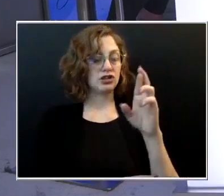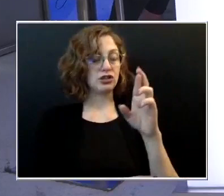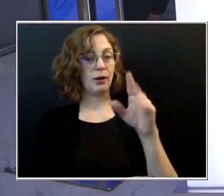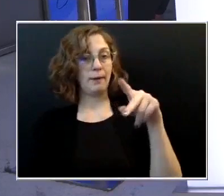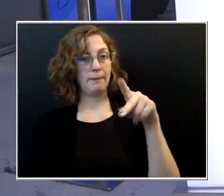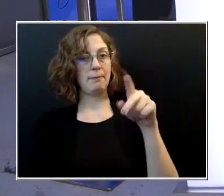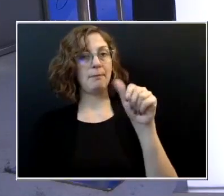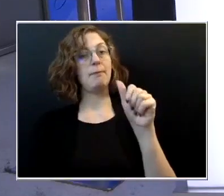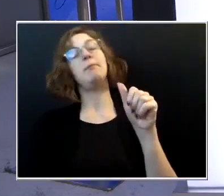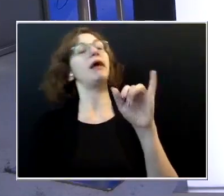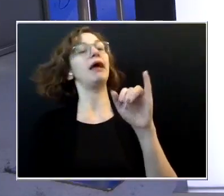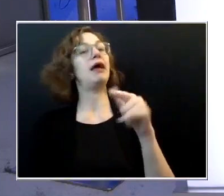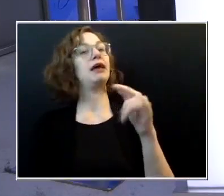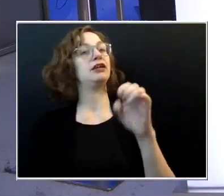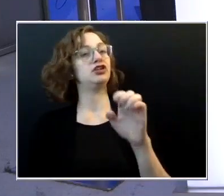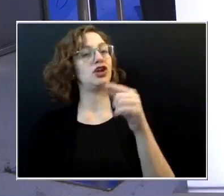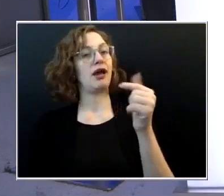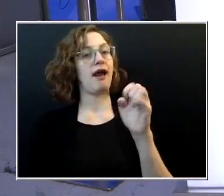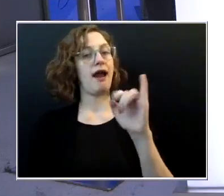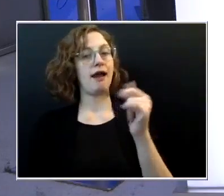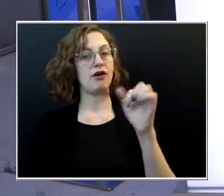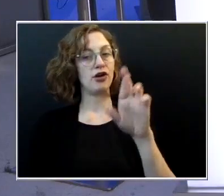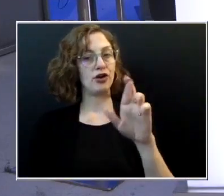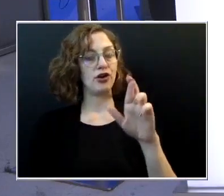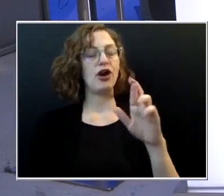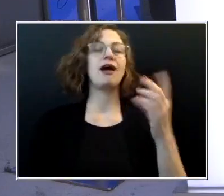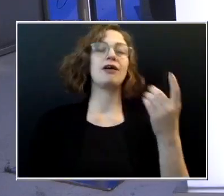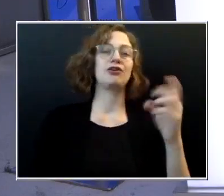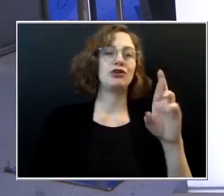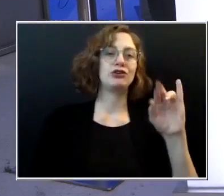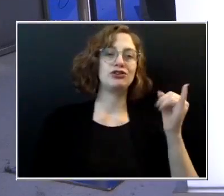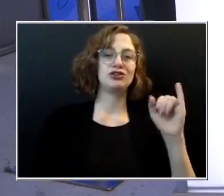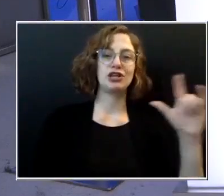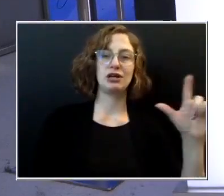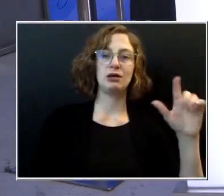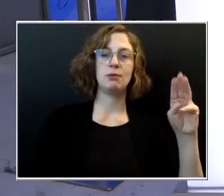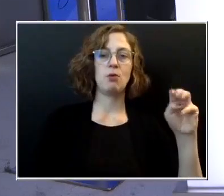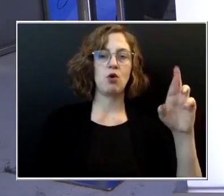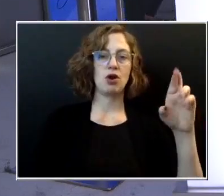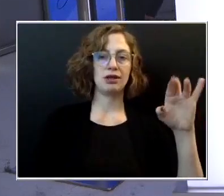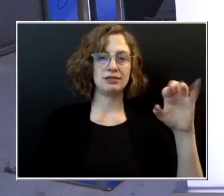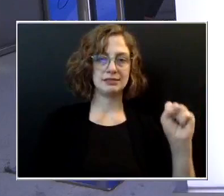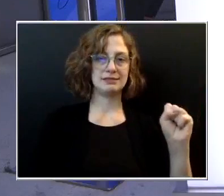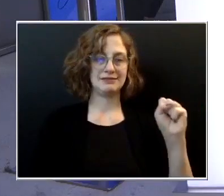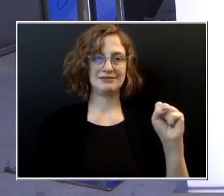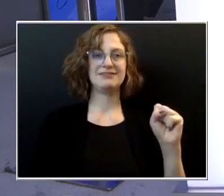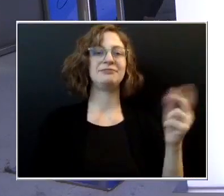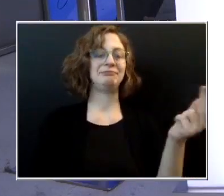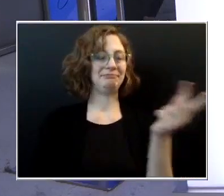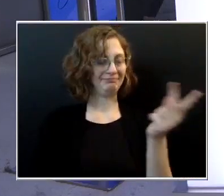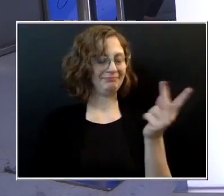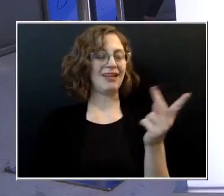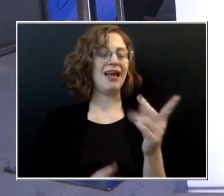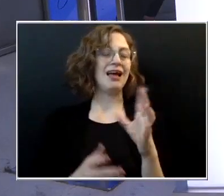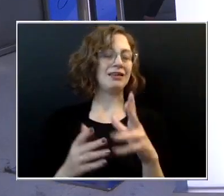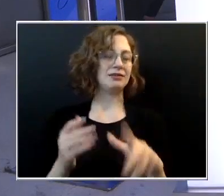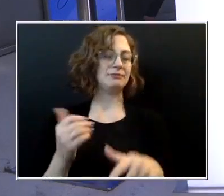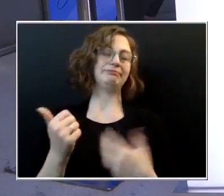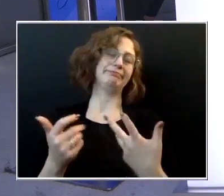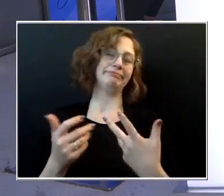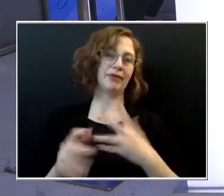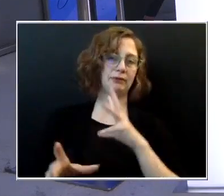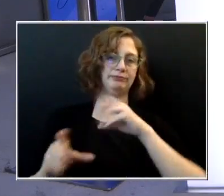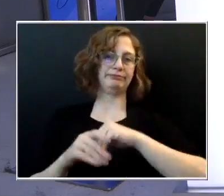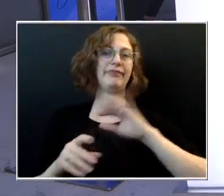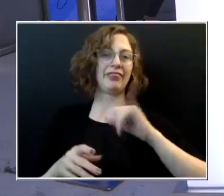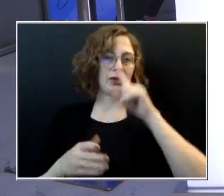program, ladies. Are co-leading this particular hot tub study we're talking about today. And right off the bat, do any of you have